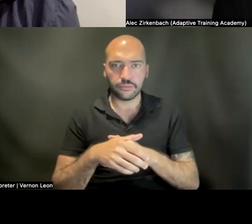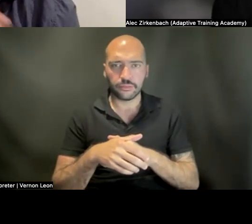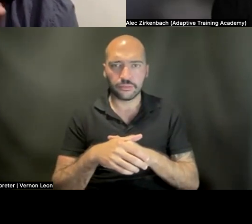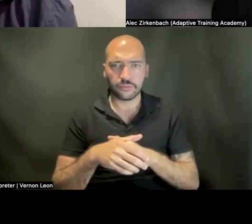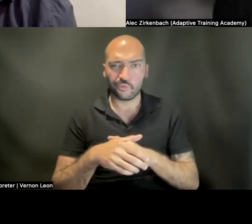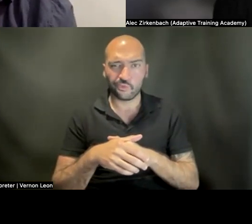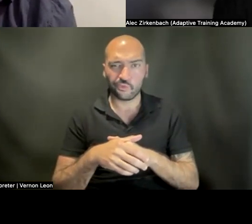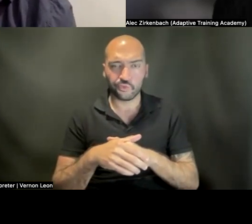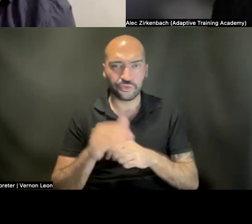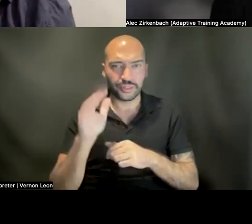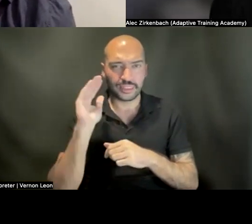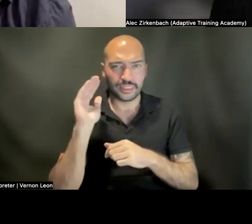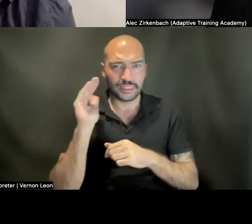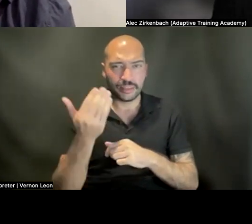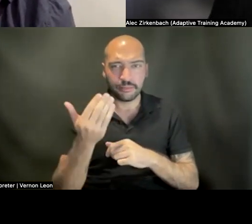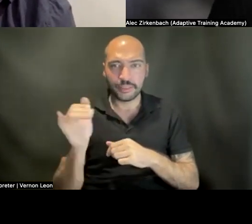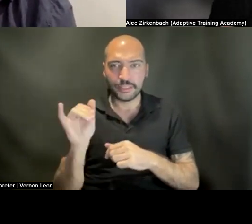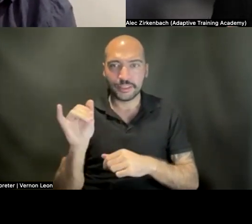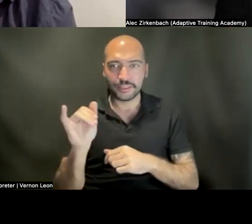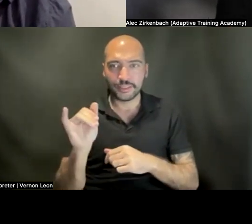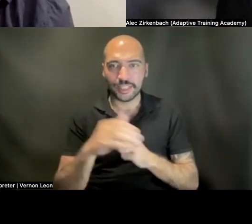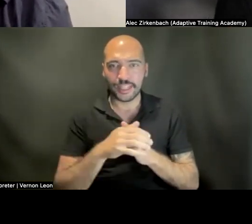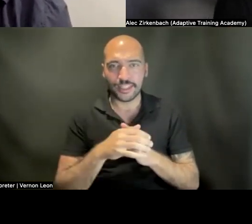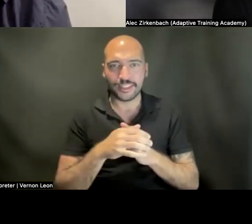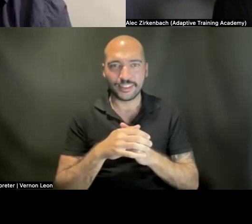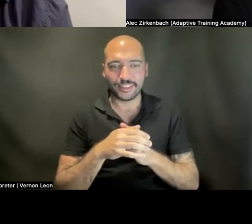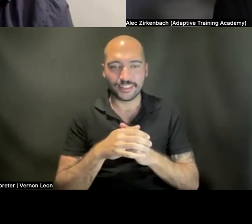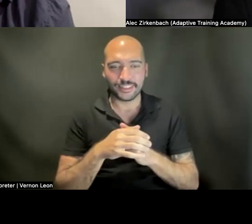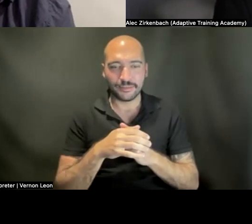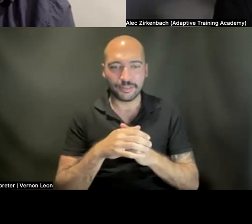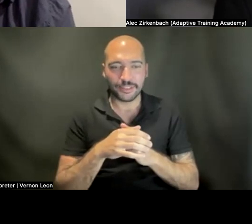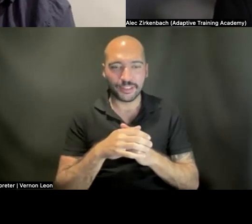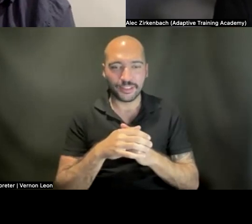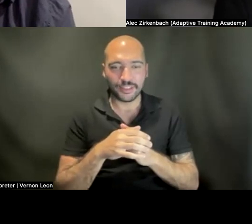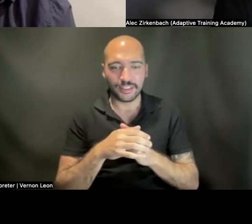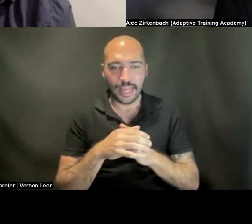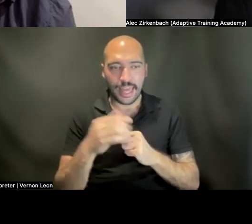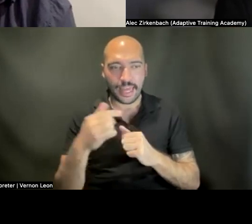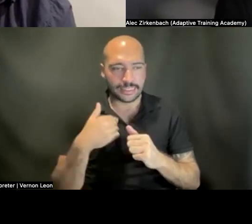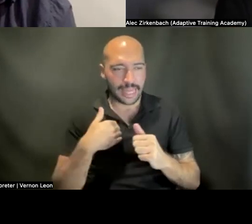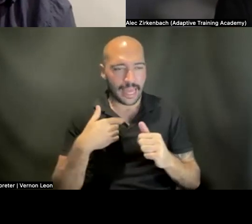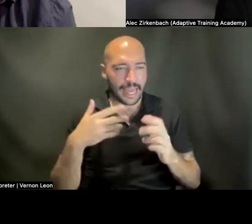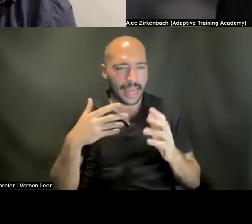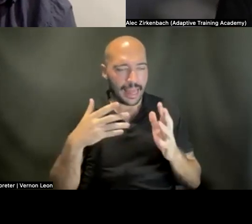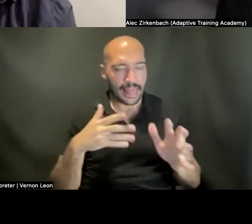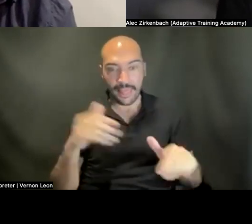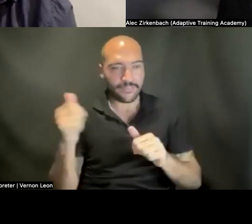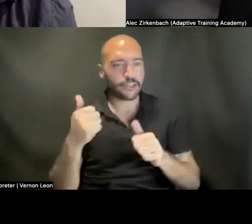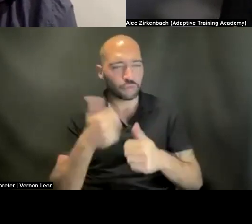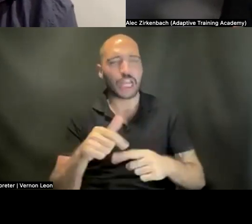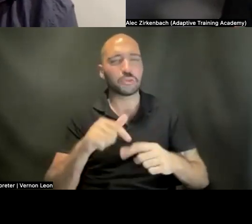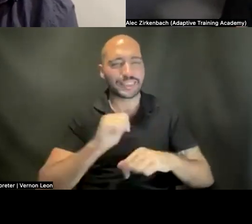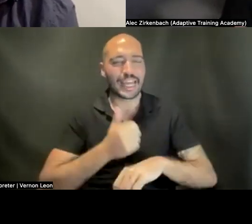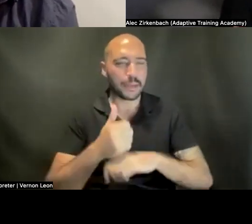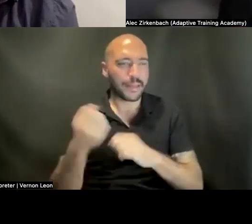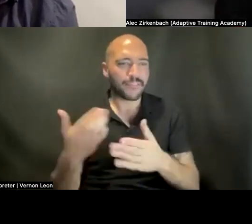it seems like as I left, it seems like they are trying to set up lots of resources. Like I said, there was so